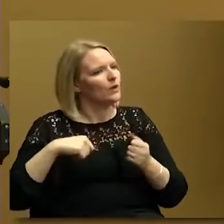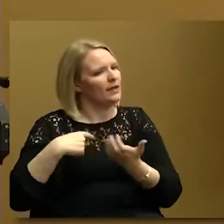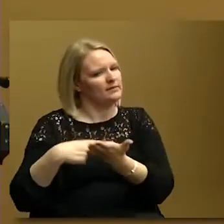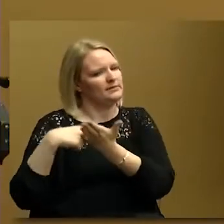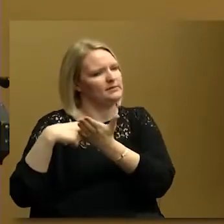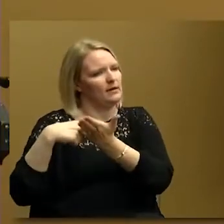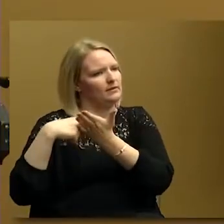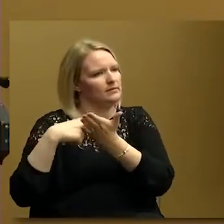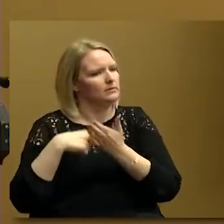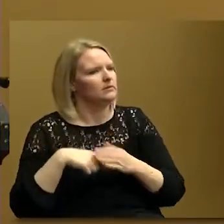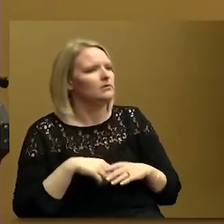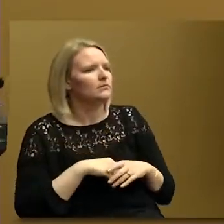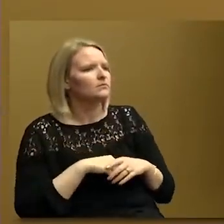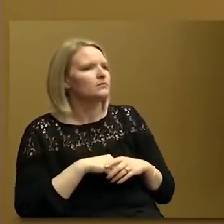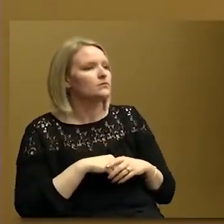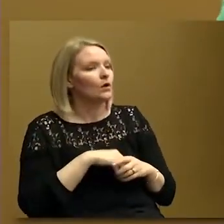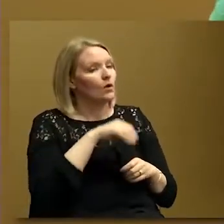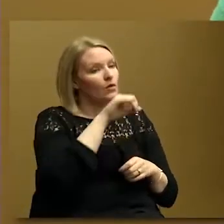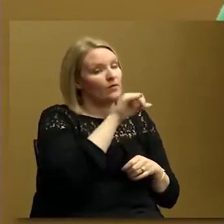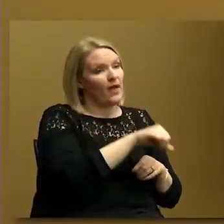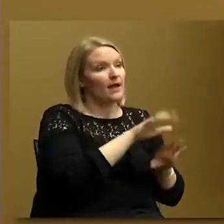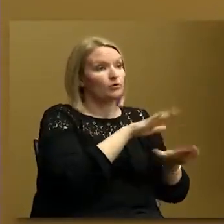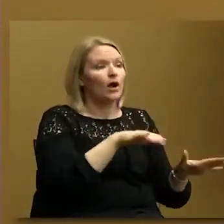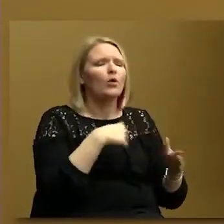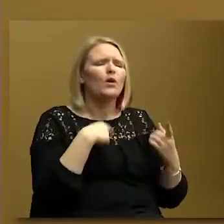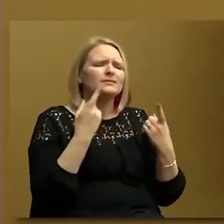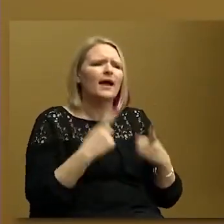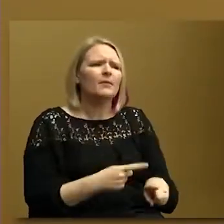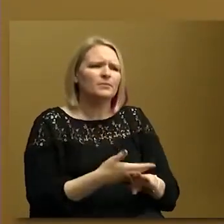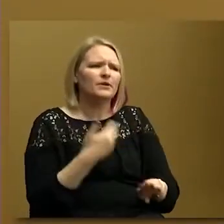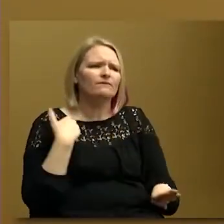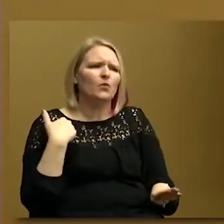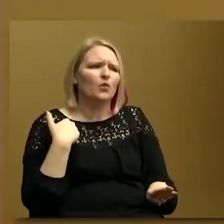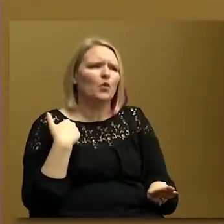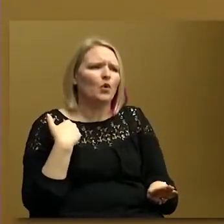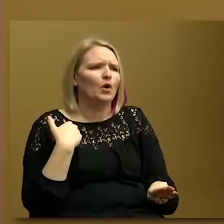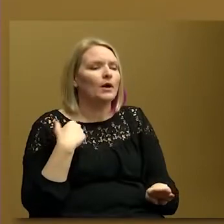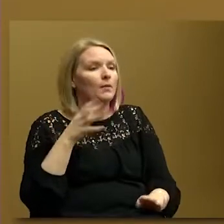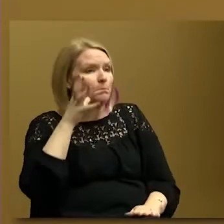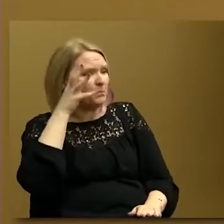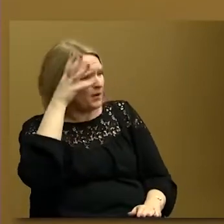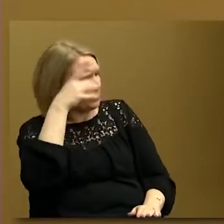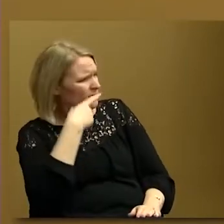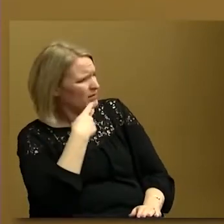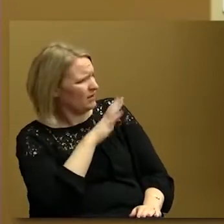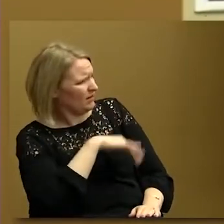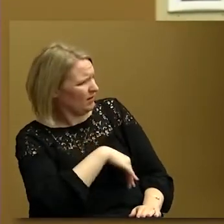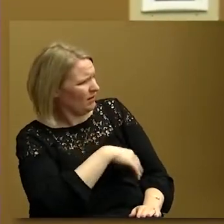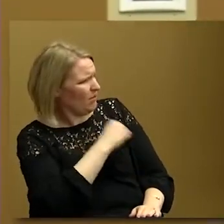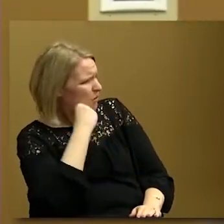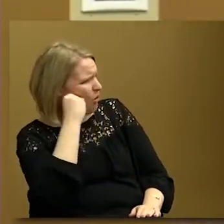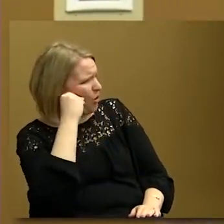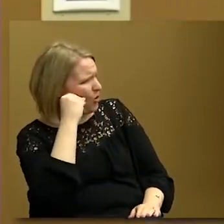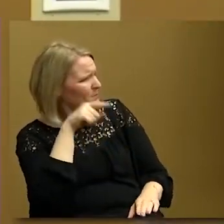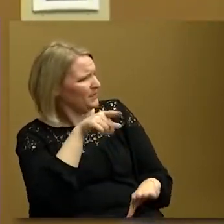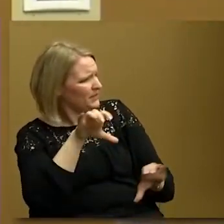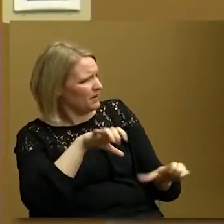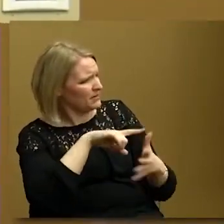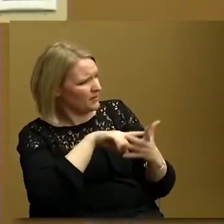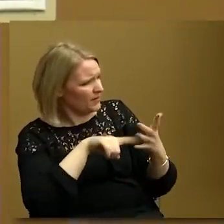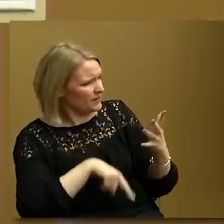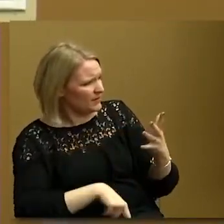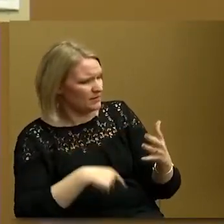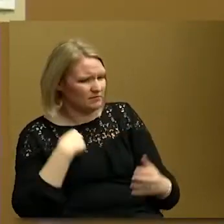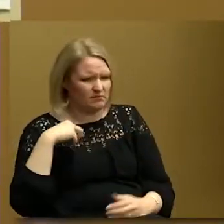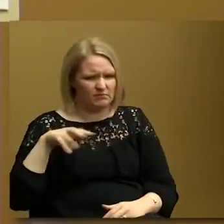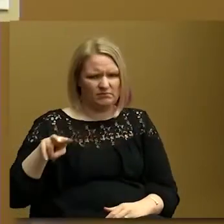Because he may be doing, and I've had students before that the parent says, oh, well at home he does this, this, and this,